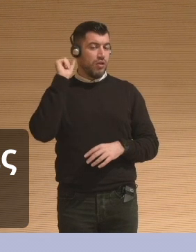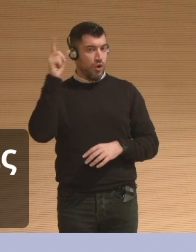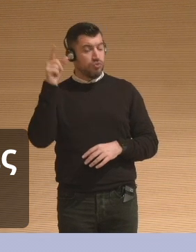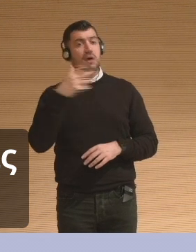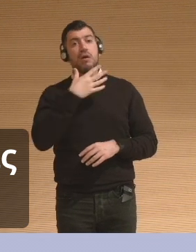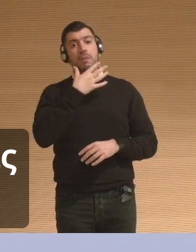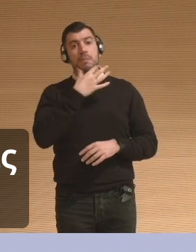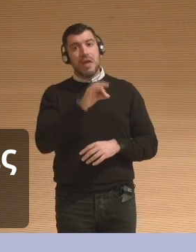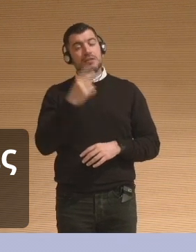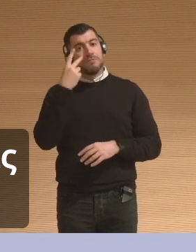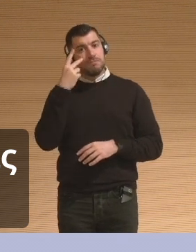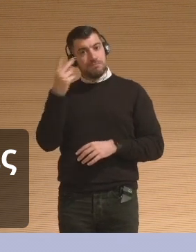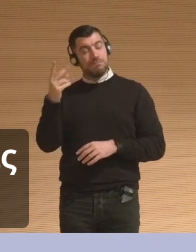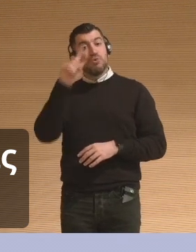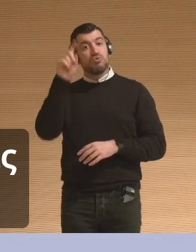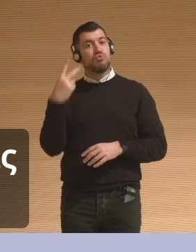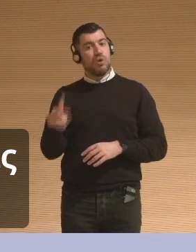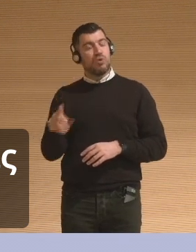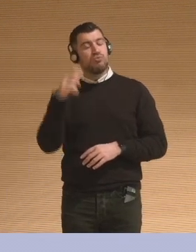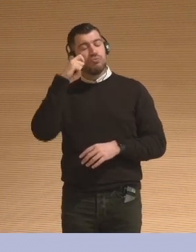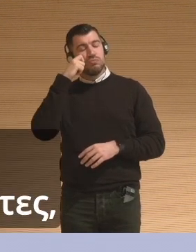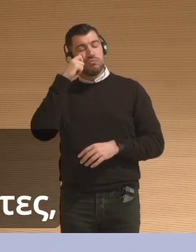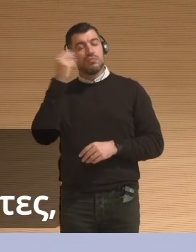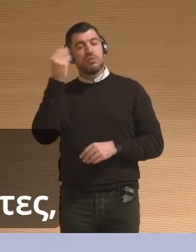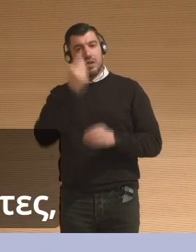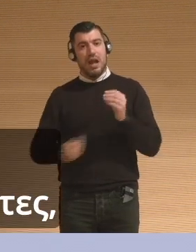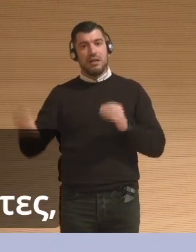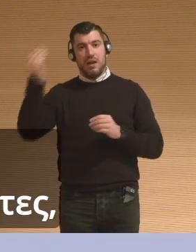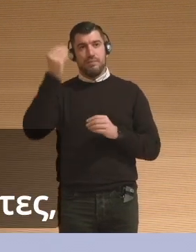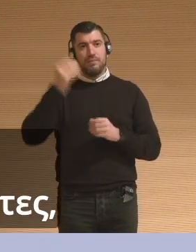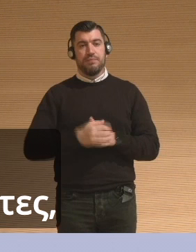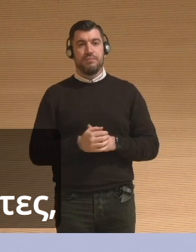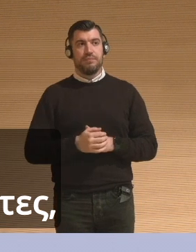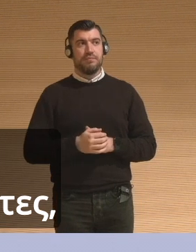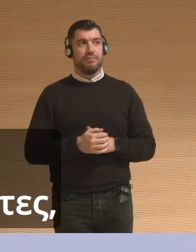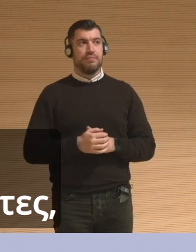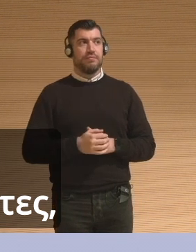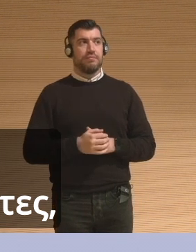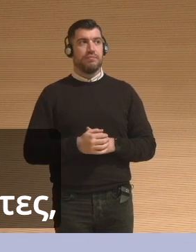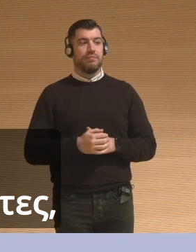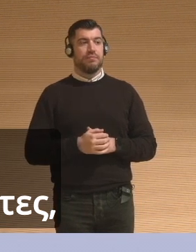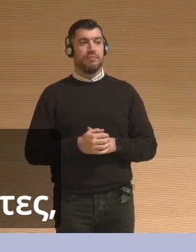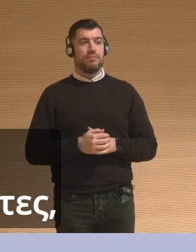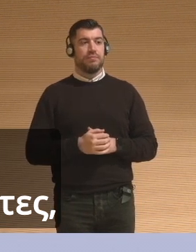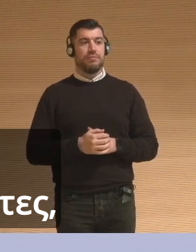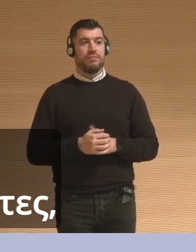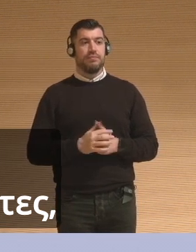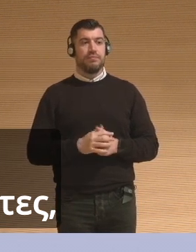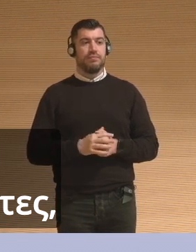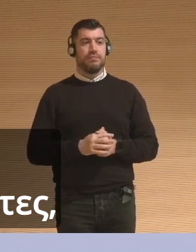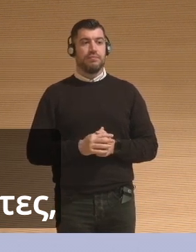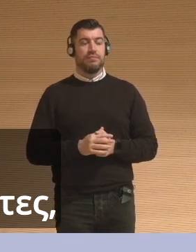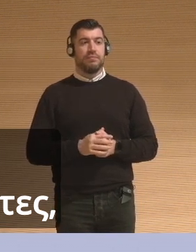Such engagement can also help reduce depression. Now, if we followed 100 participants who never engaged in